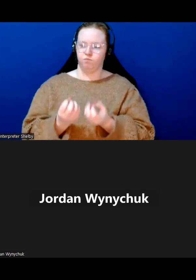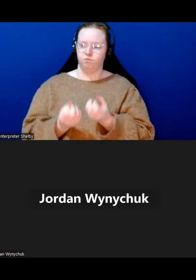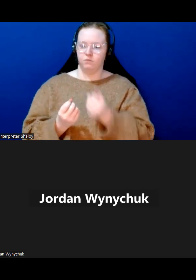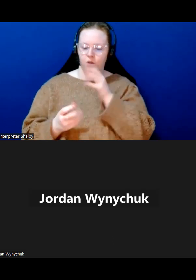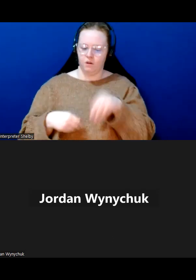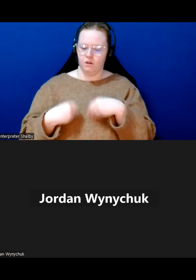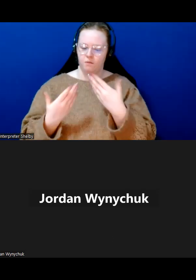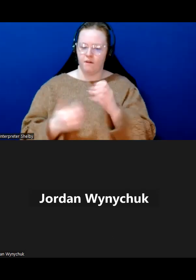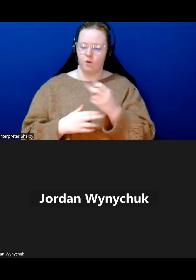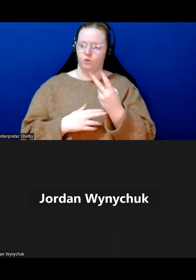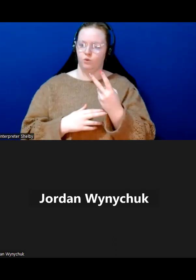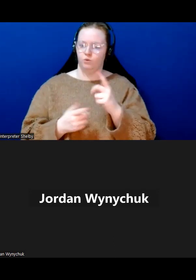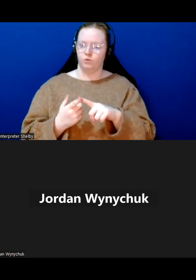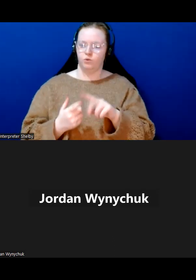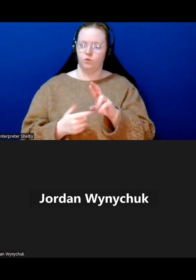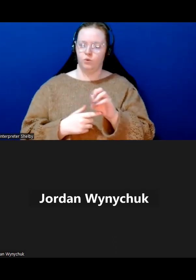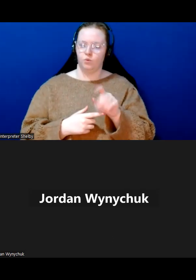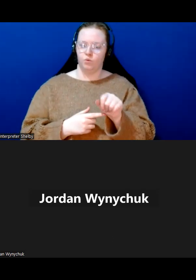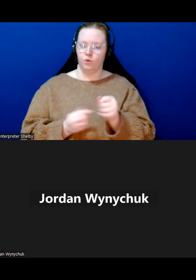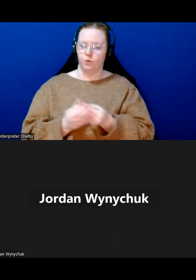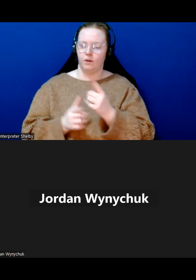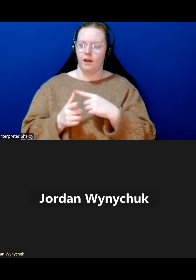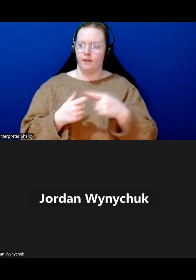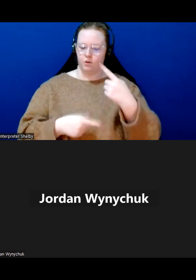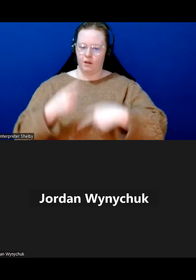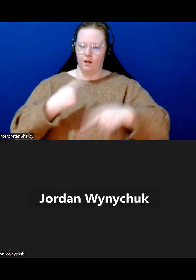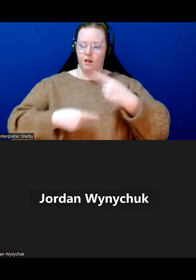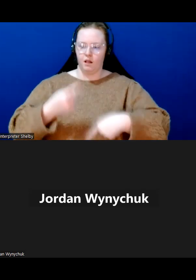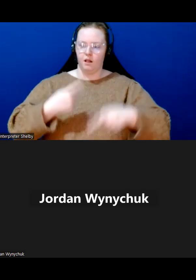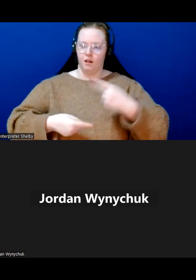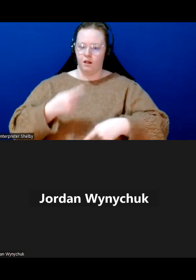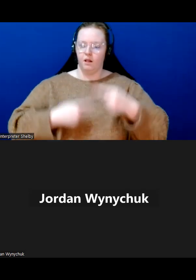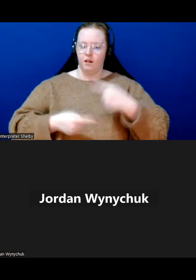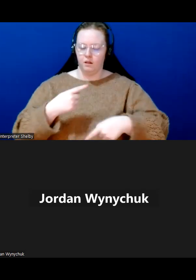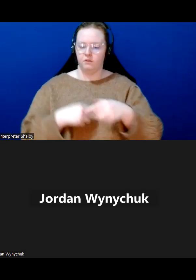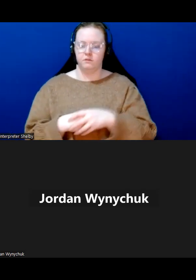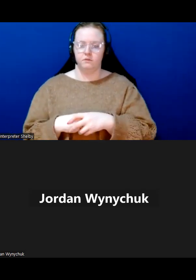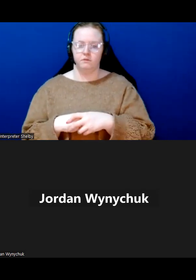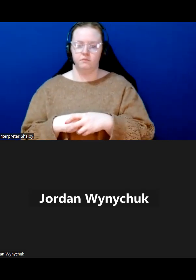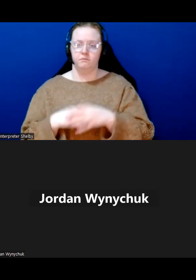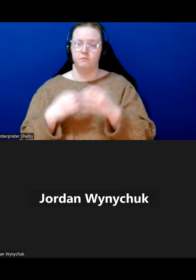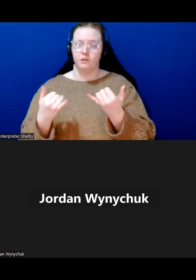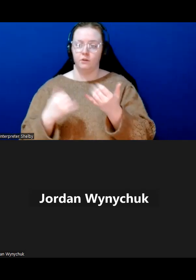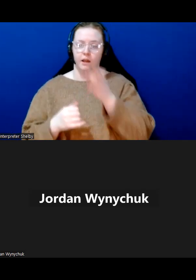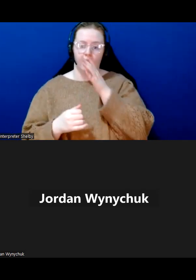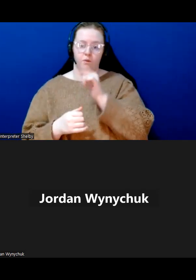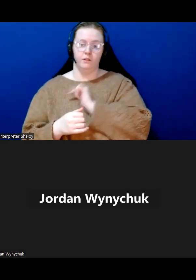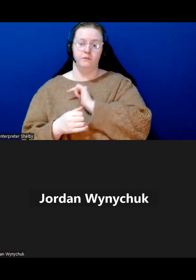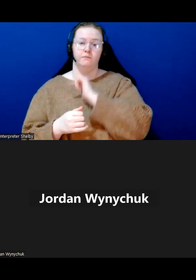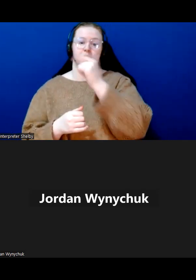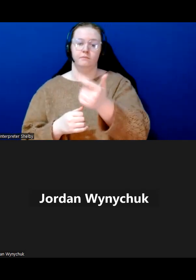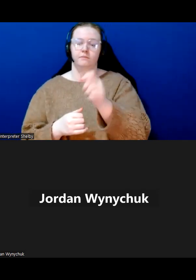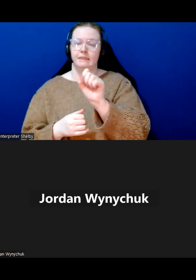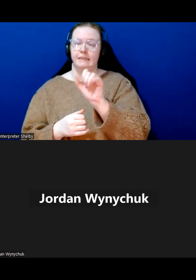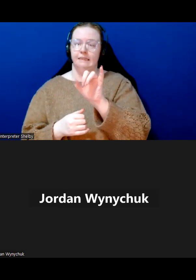and water to the roots, and then it's cycled through. And now I'm going to pass it over to Sydney